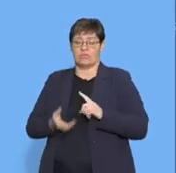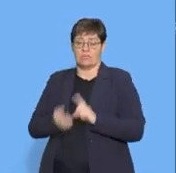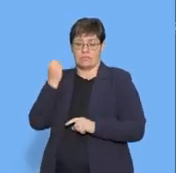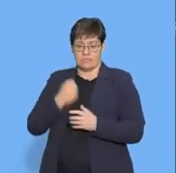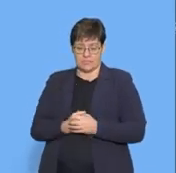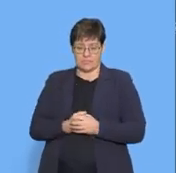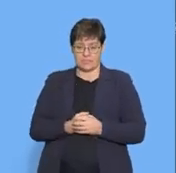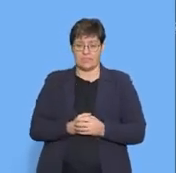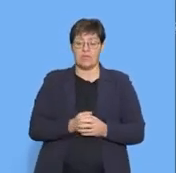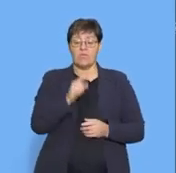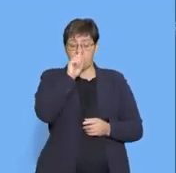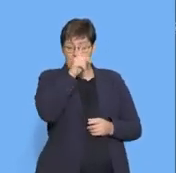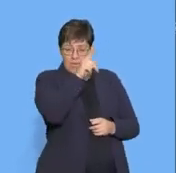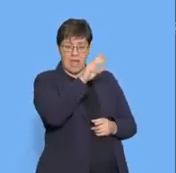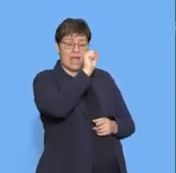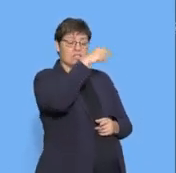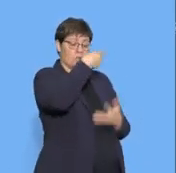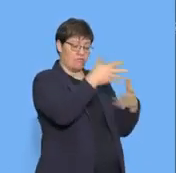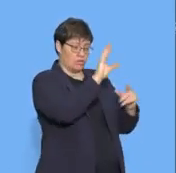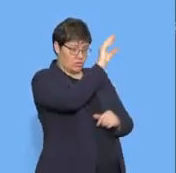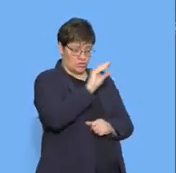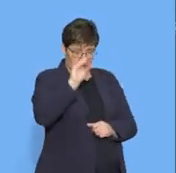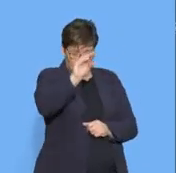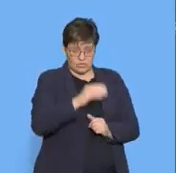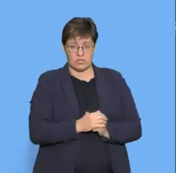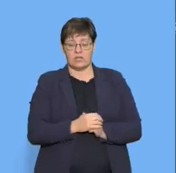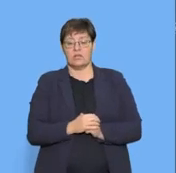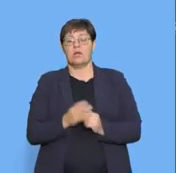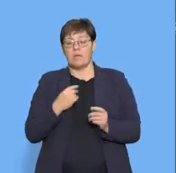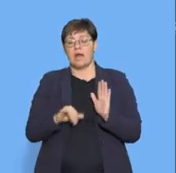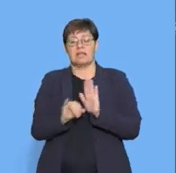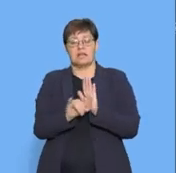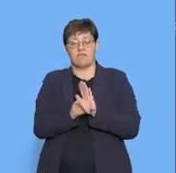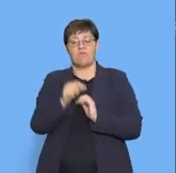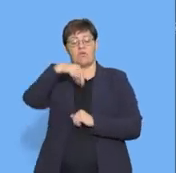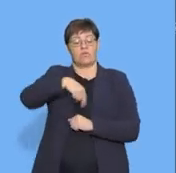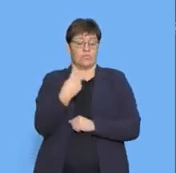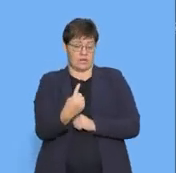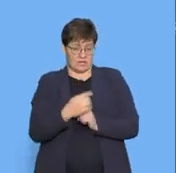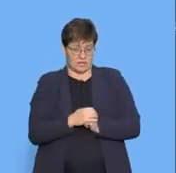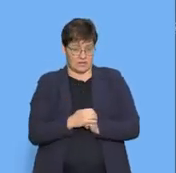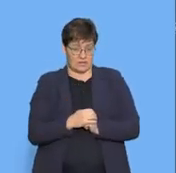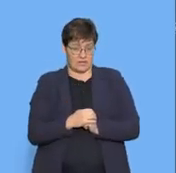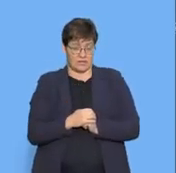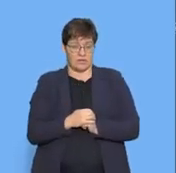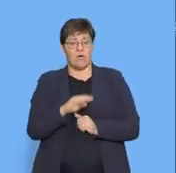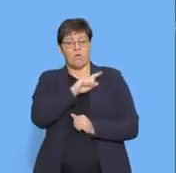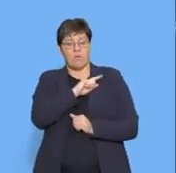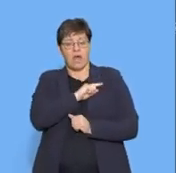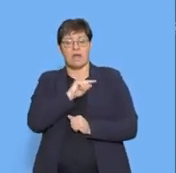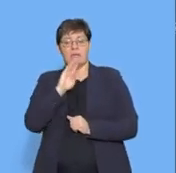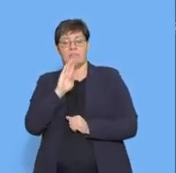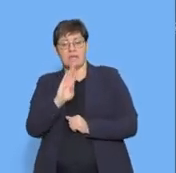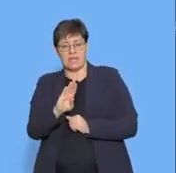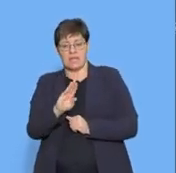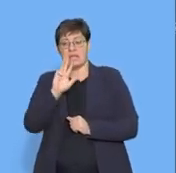an expression for RS. Okay, so remember we've got something for SQ already. Okay, so but we need to find an expression for Q1.